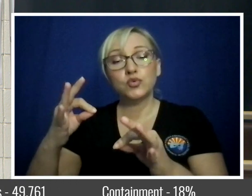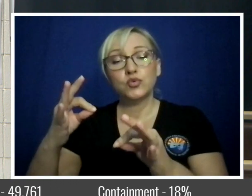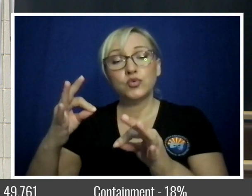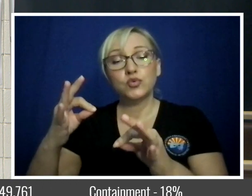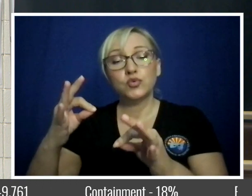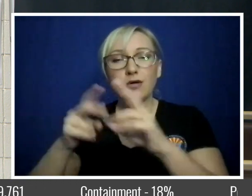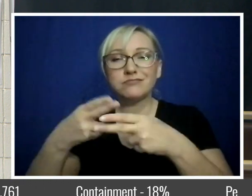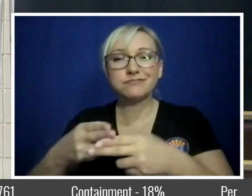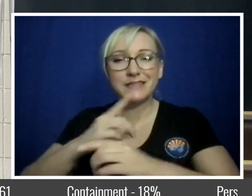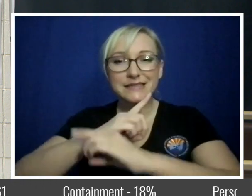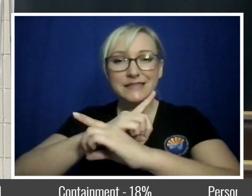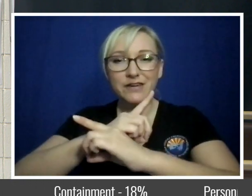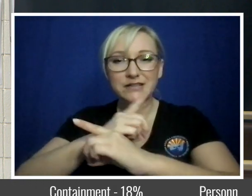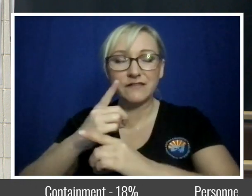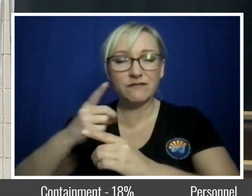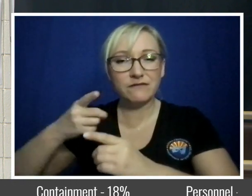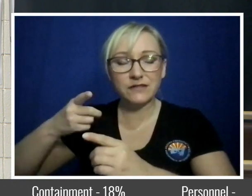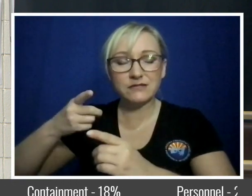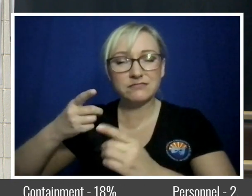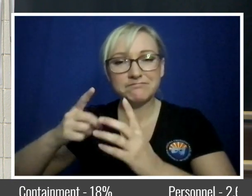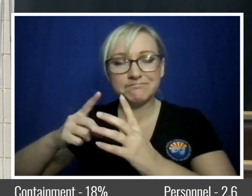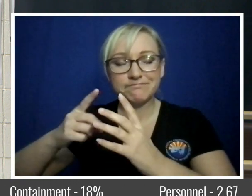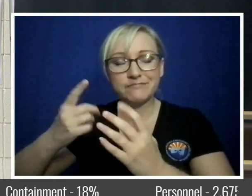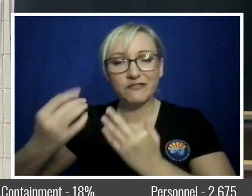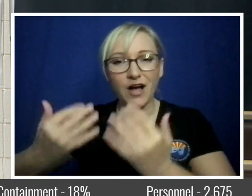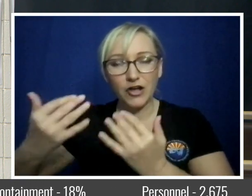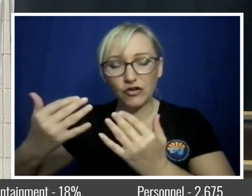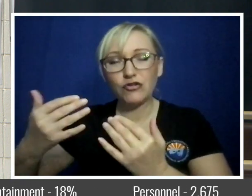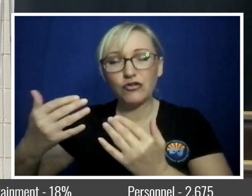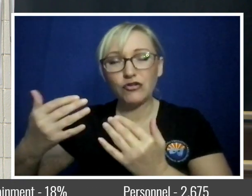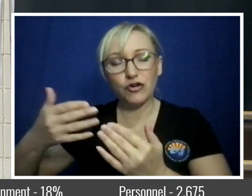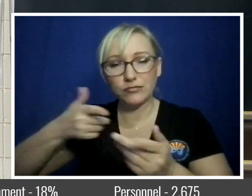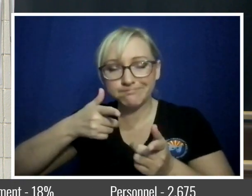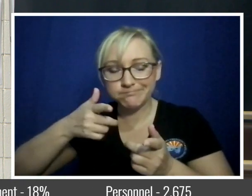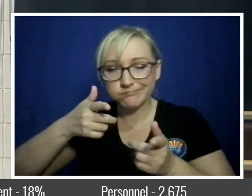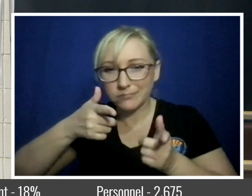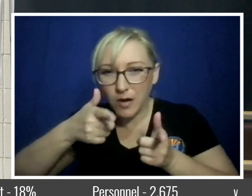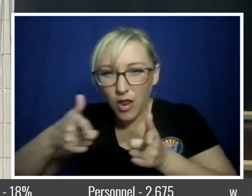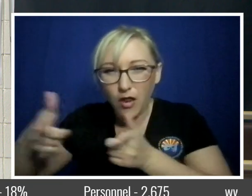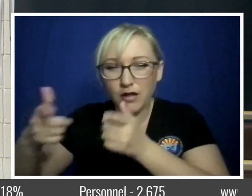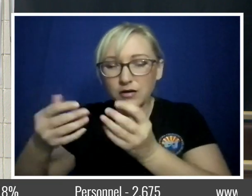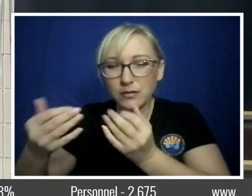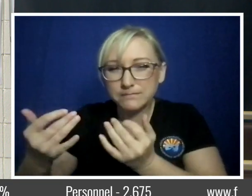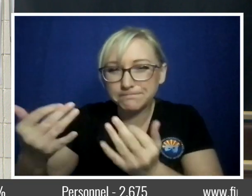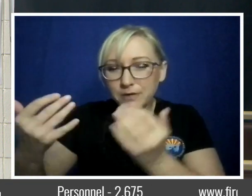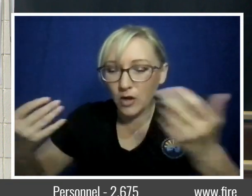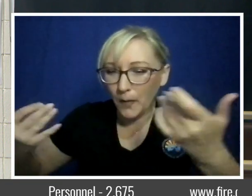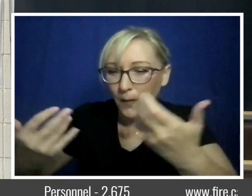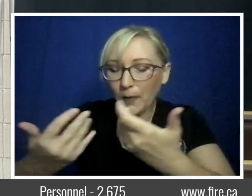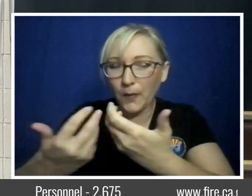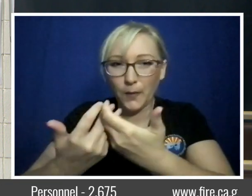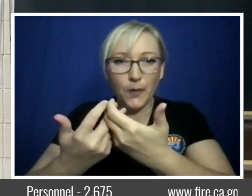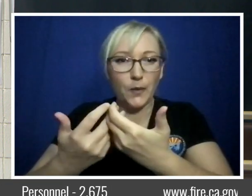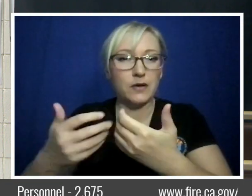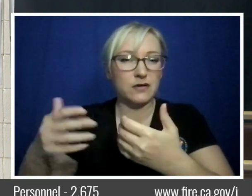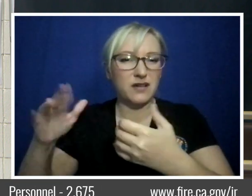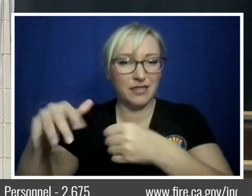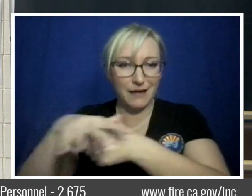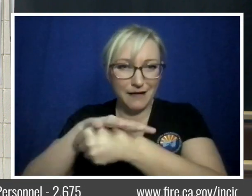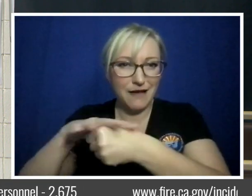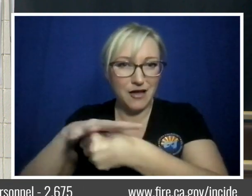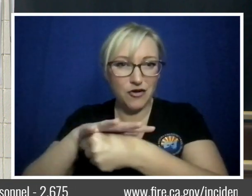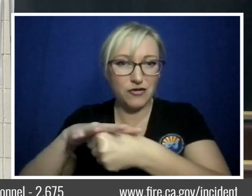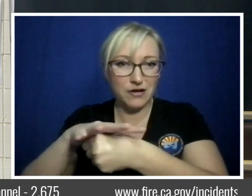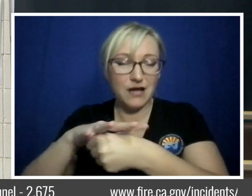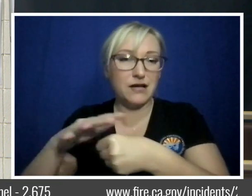on the Wentworth Springs Road, and that is a great control feature for us to use. And then we are going to have to bring it out to some more